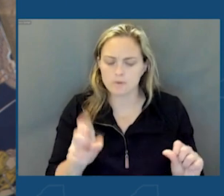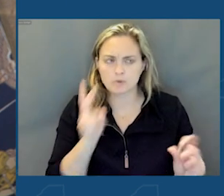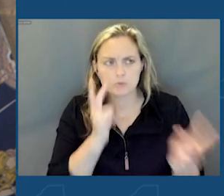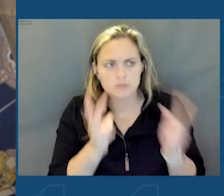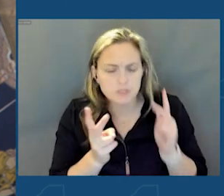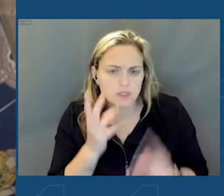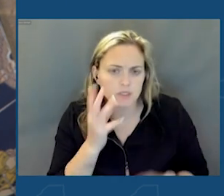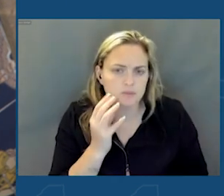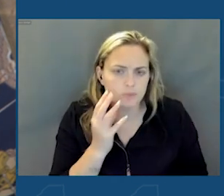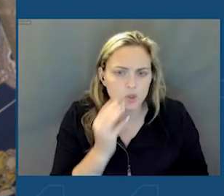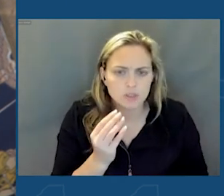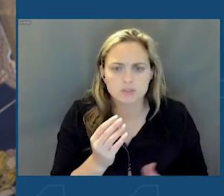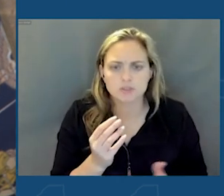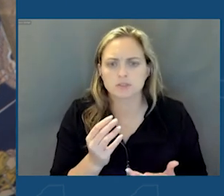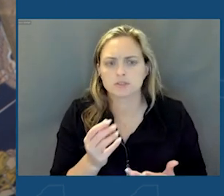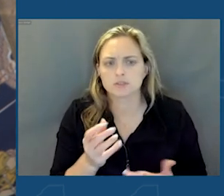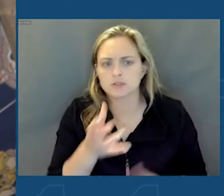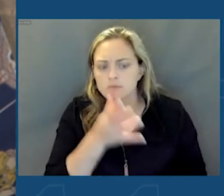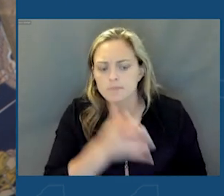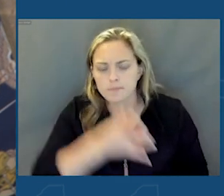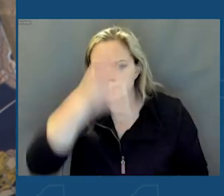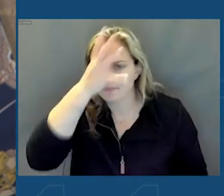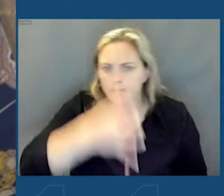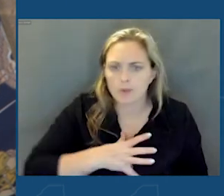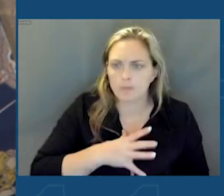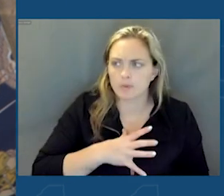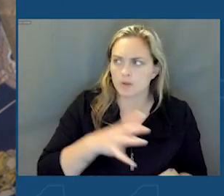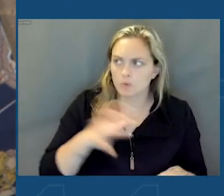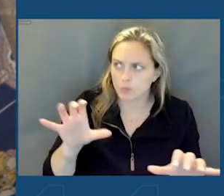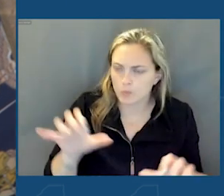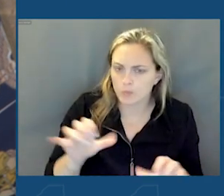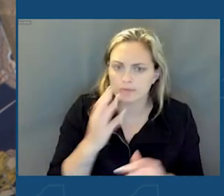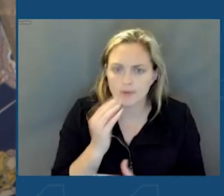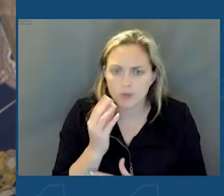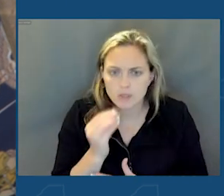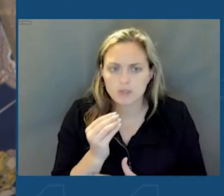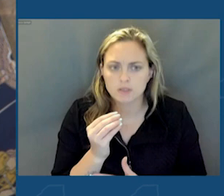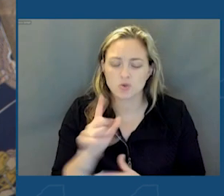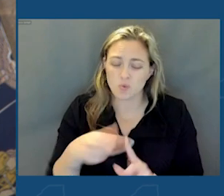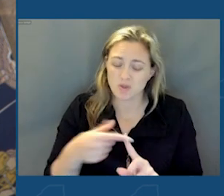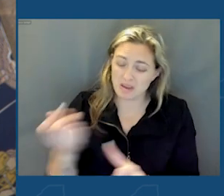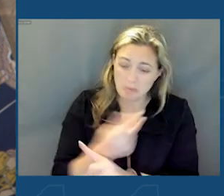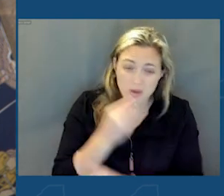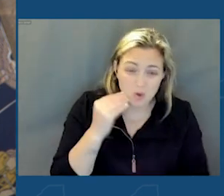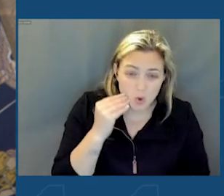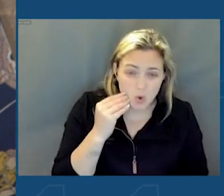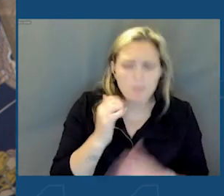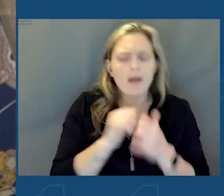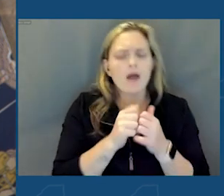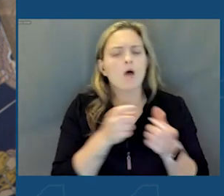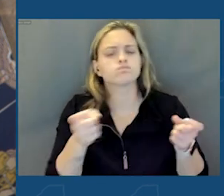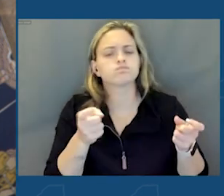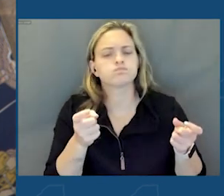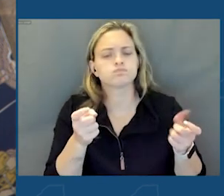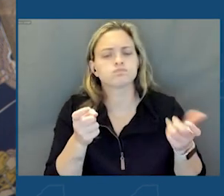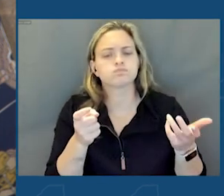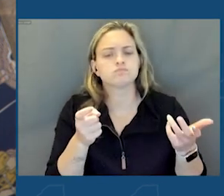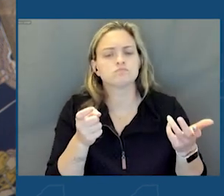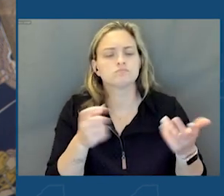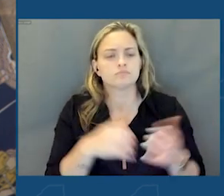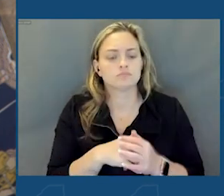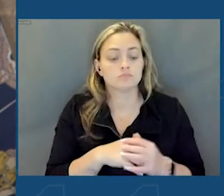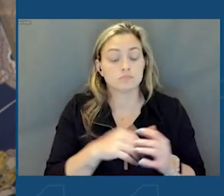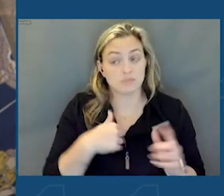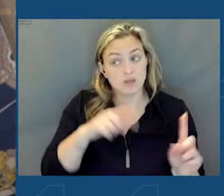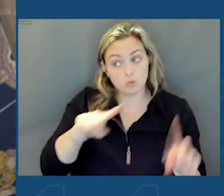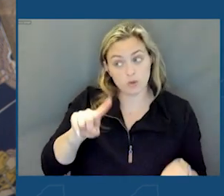experience what men and women in uniform were dealing with, so I'd be better prepared to deal with them when they came home. I went to Afghanistan. I went